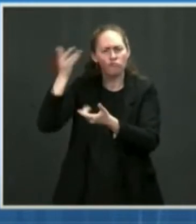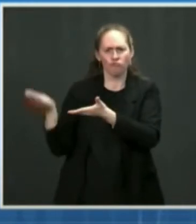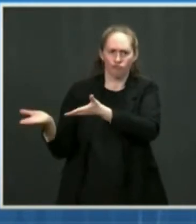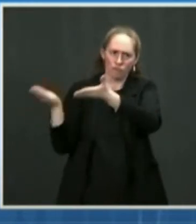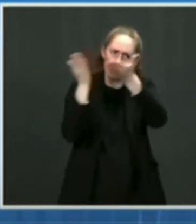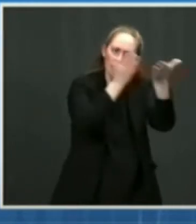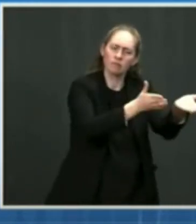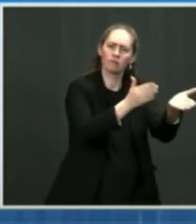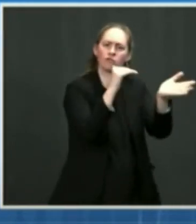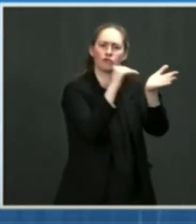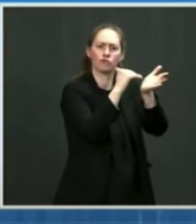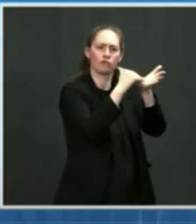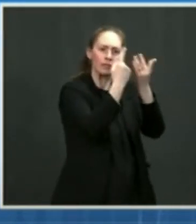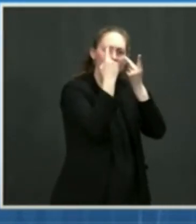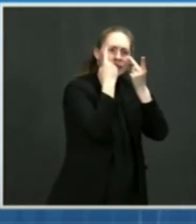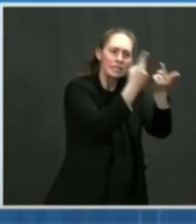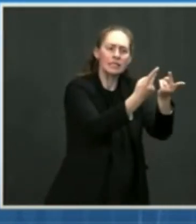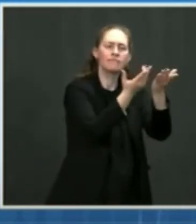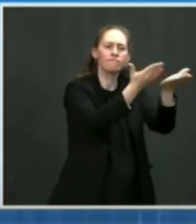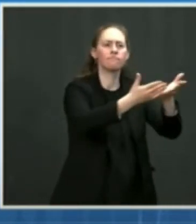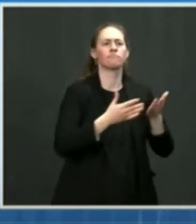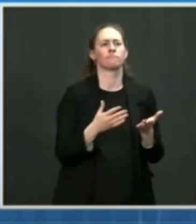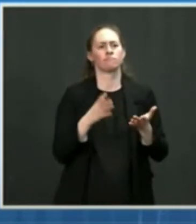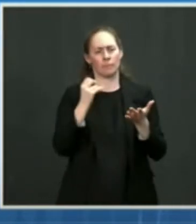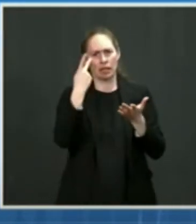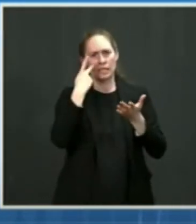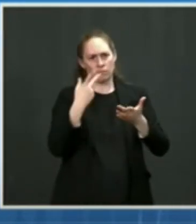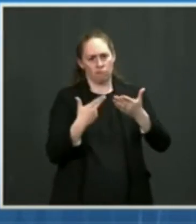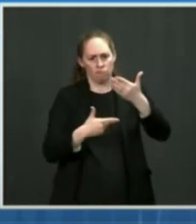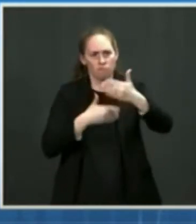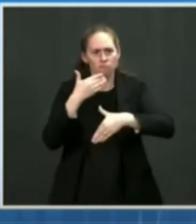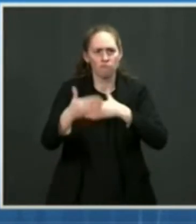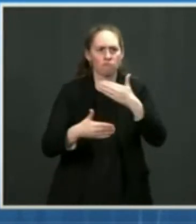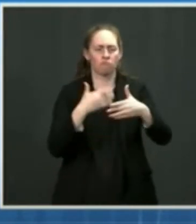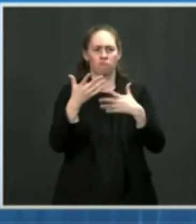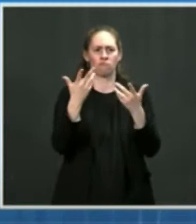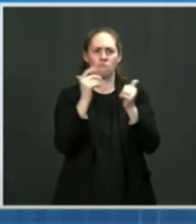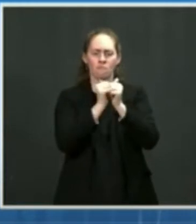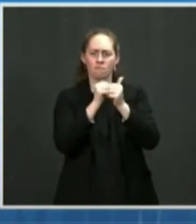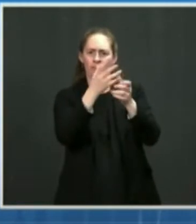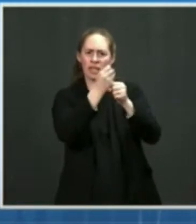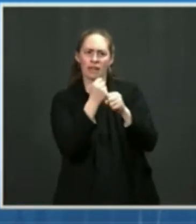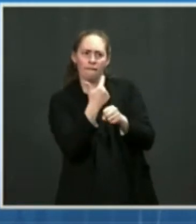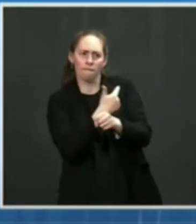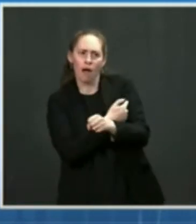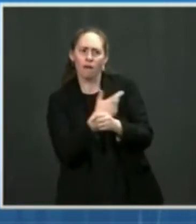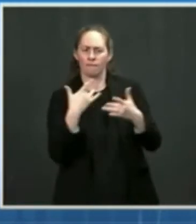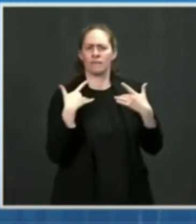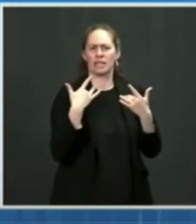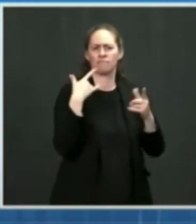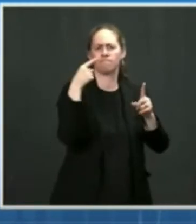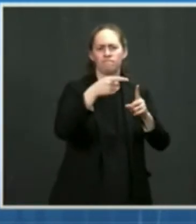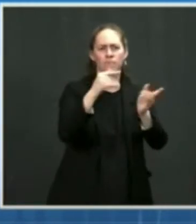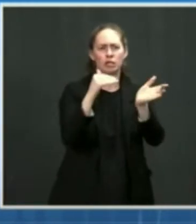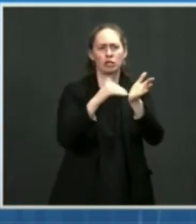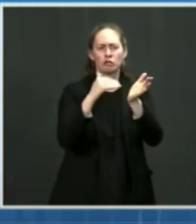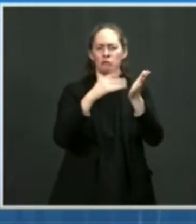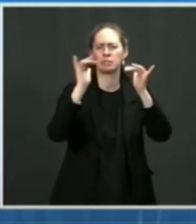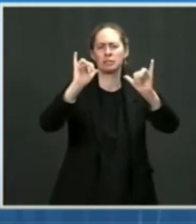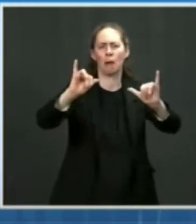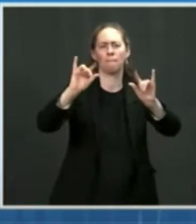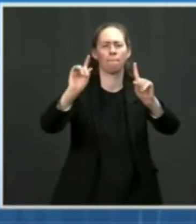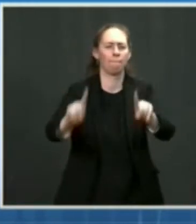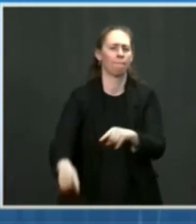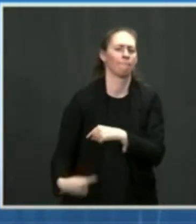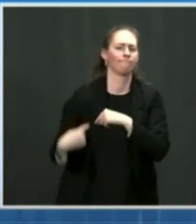also a process that for getting childhood vaccinations to pediatricians that's been well established. Anything